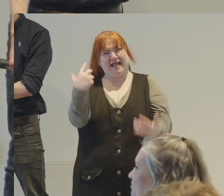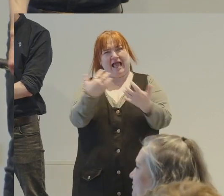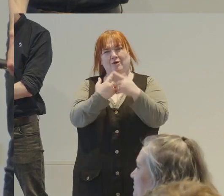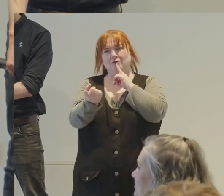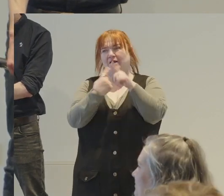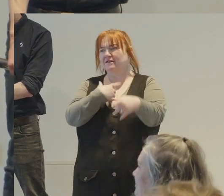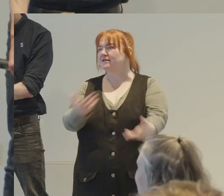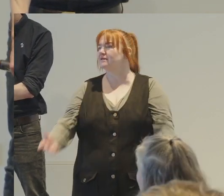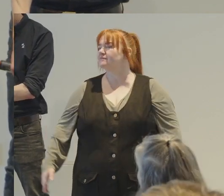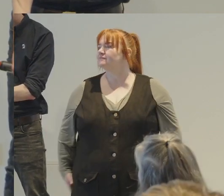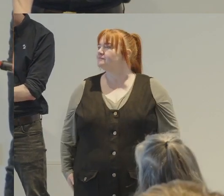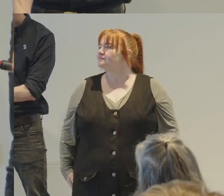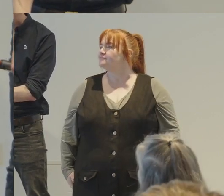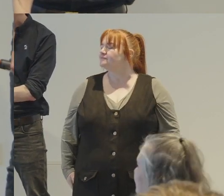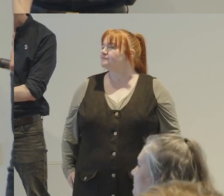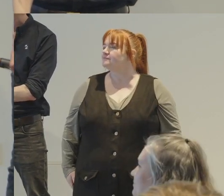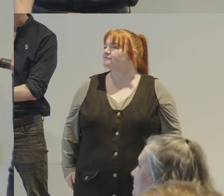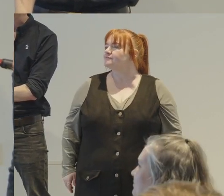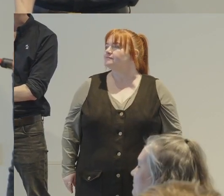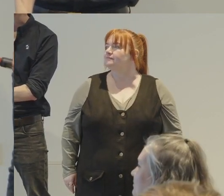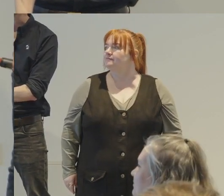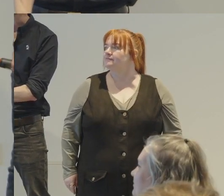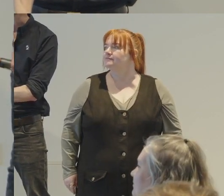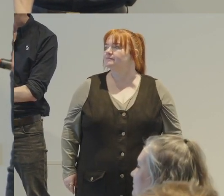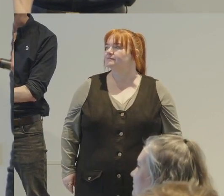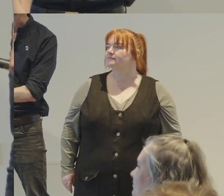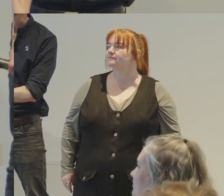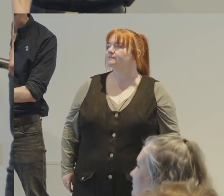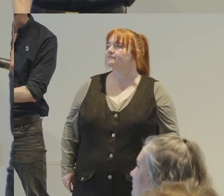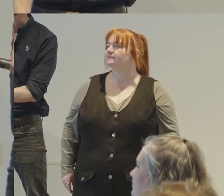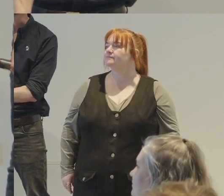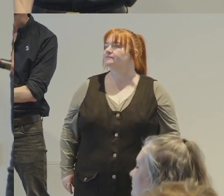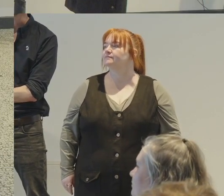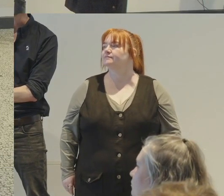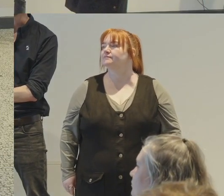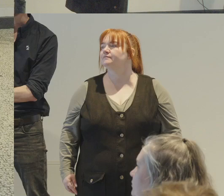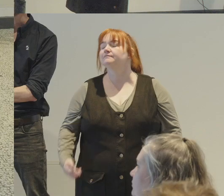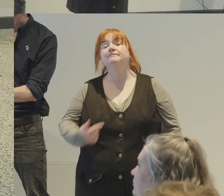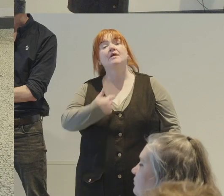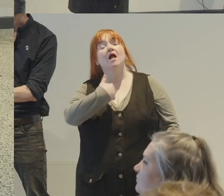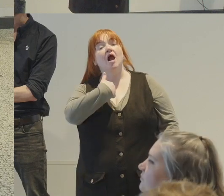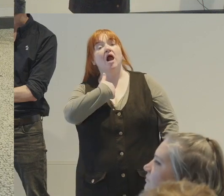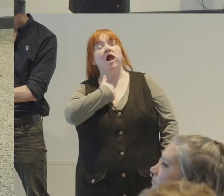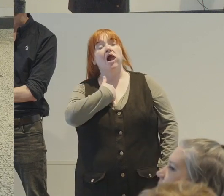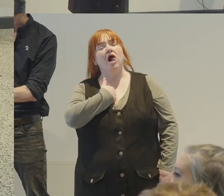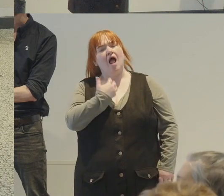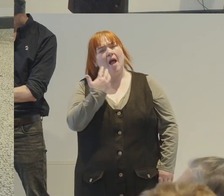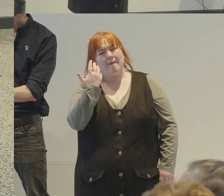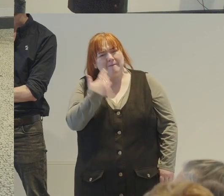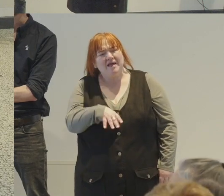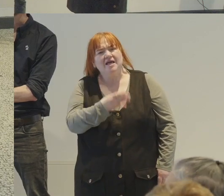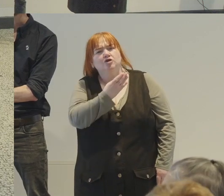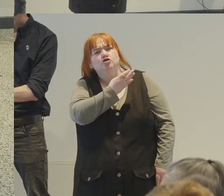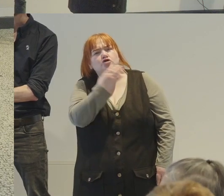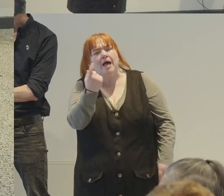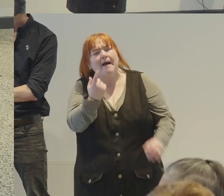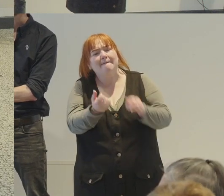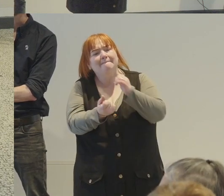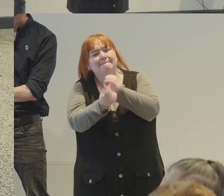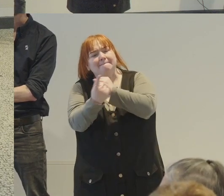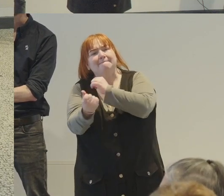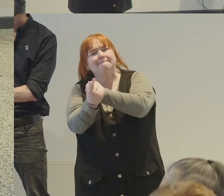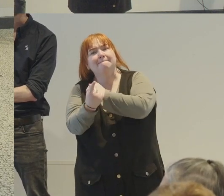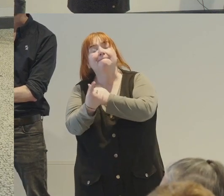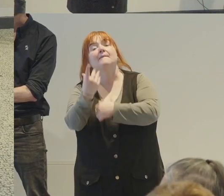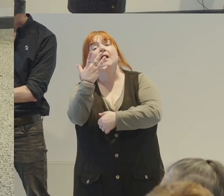Oh, hiya. I just wondered that we've had times where we've had